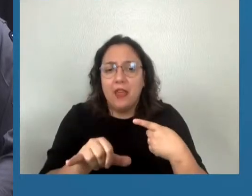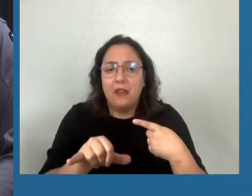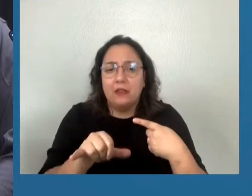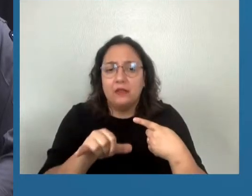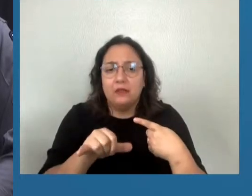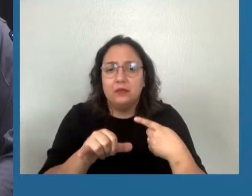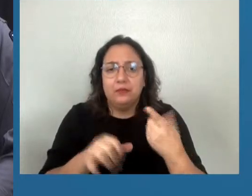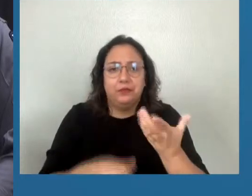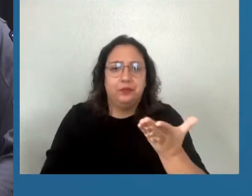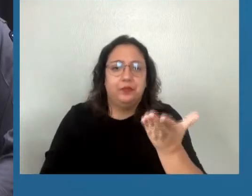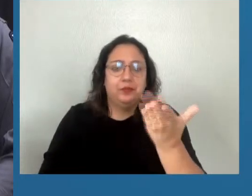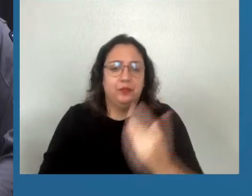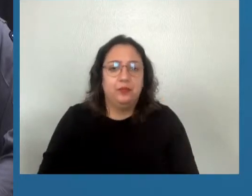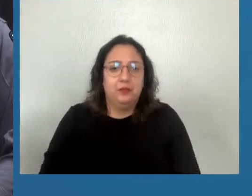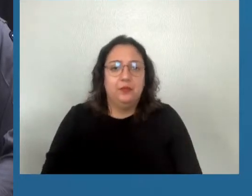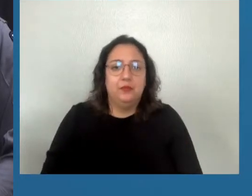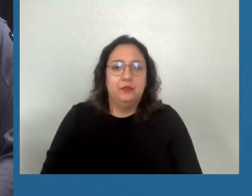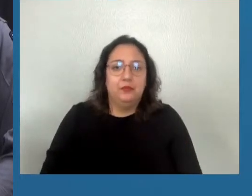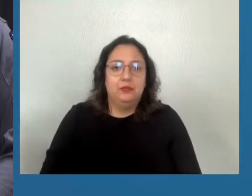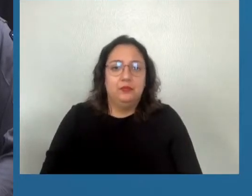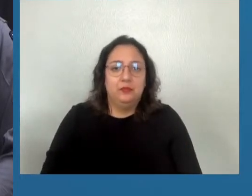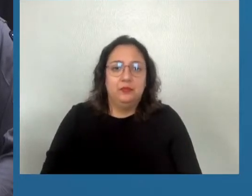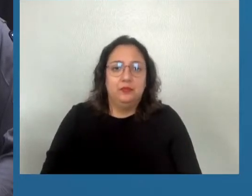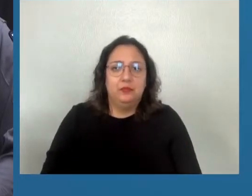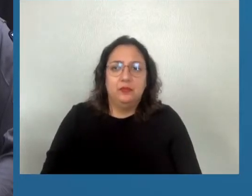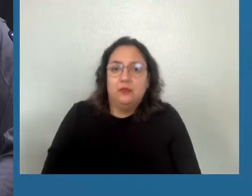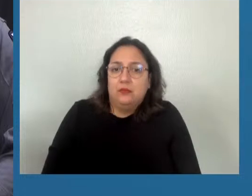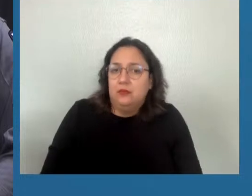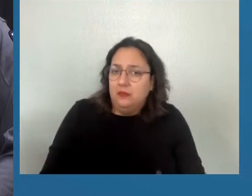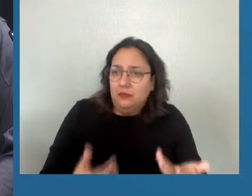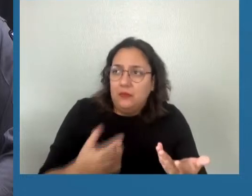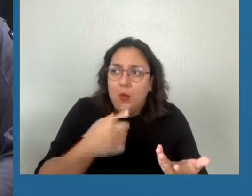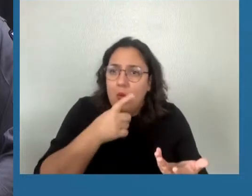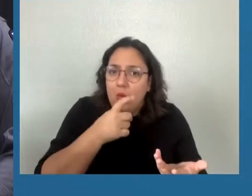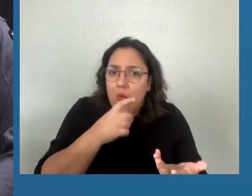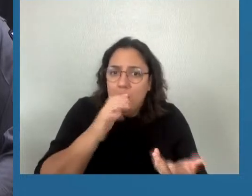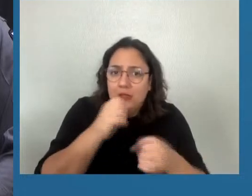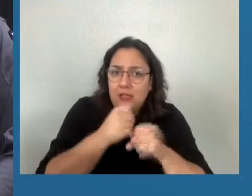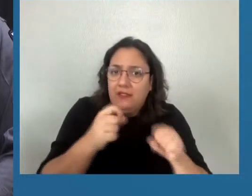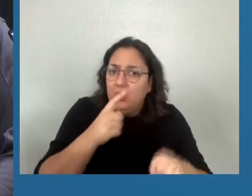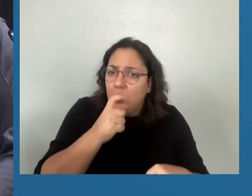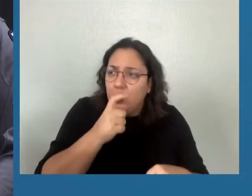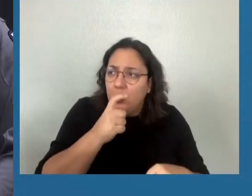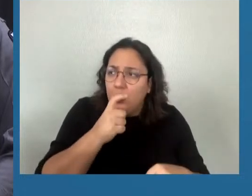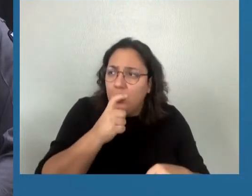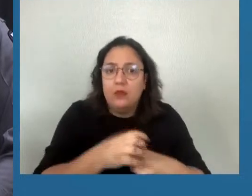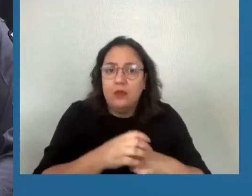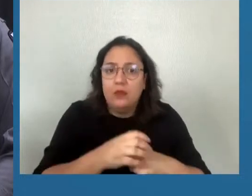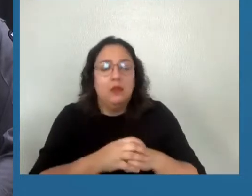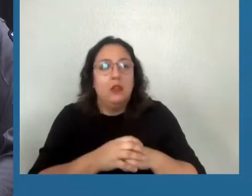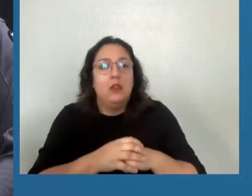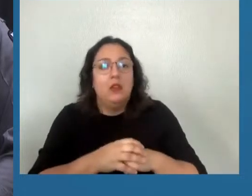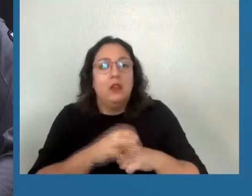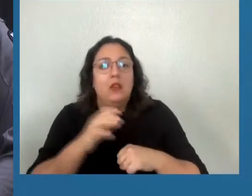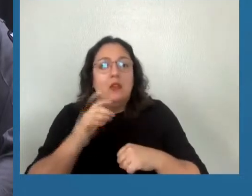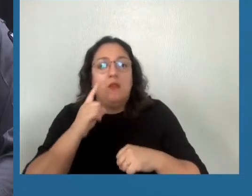most? Whose safety are we talking about? They're saying both the inmates and their spouses.